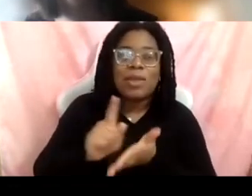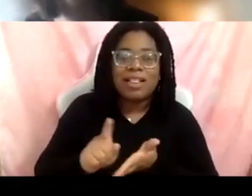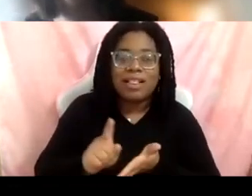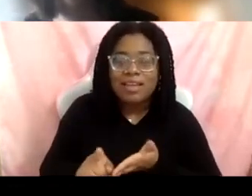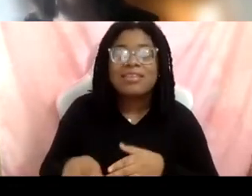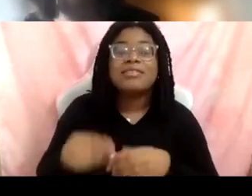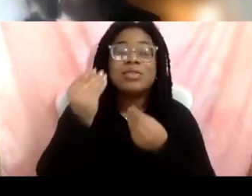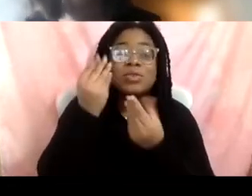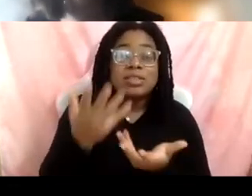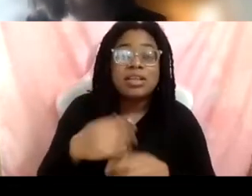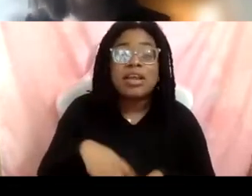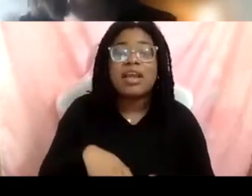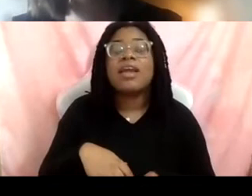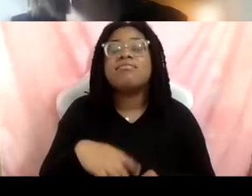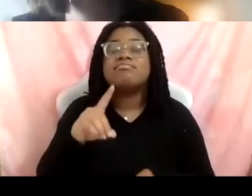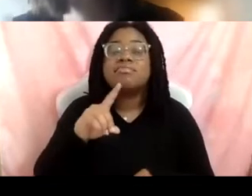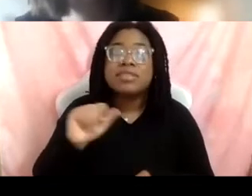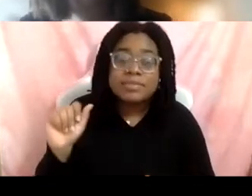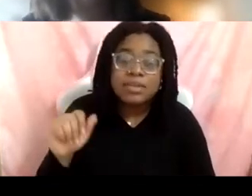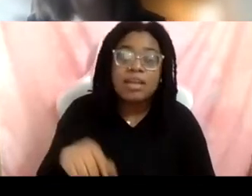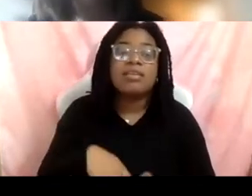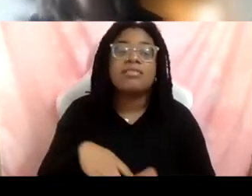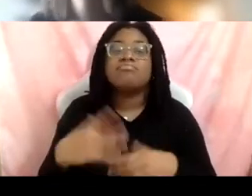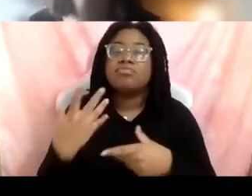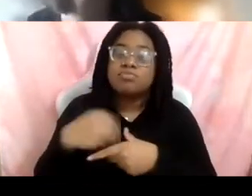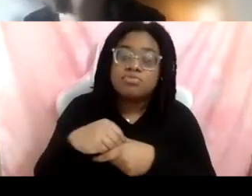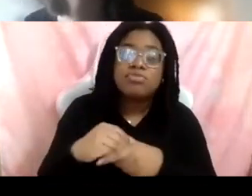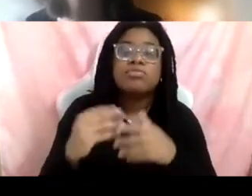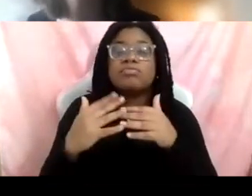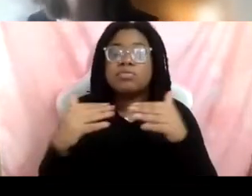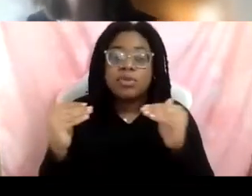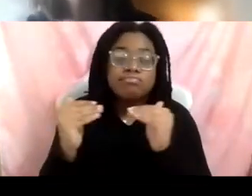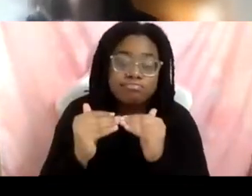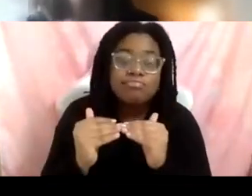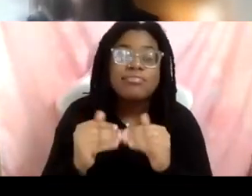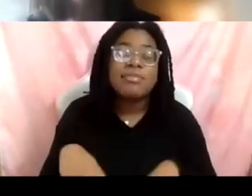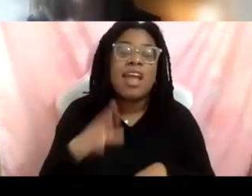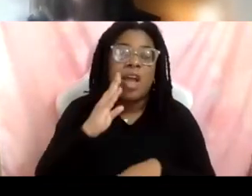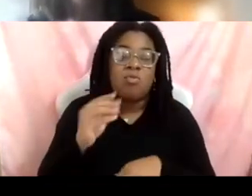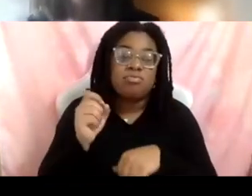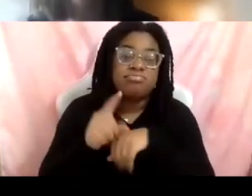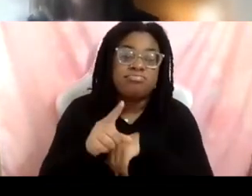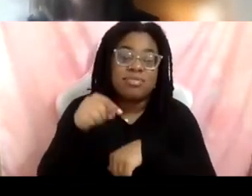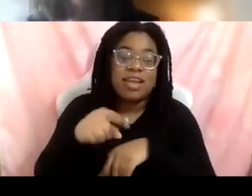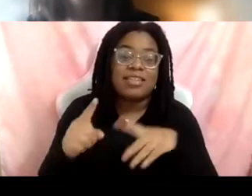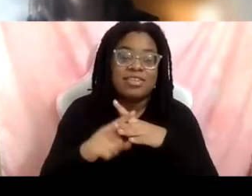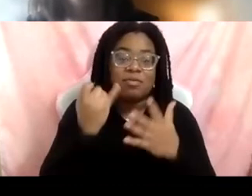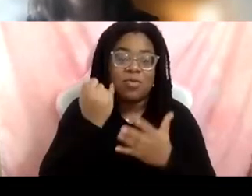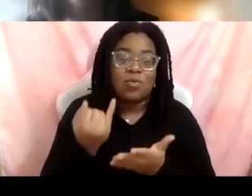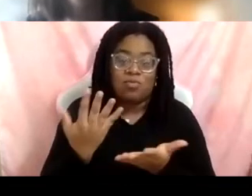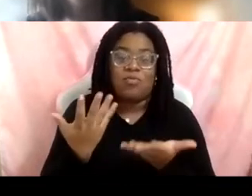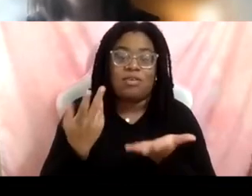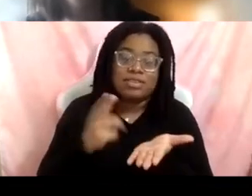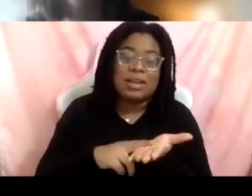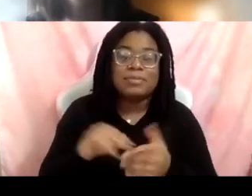disability inclusion and equity in the entertainment industry. And you can check out that link in the chat box as well if you'd like to sign up.